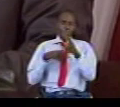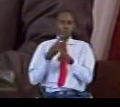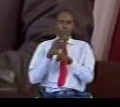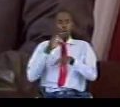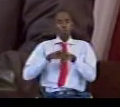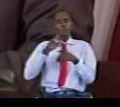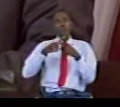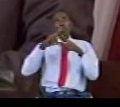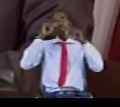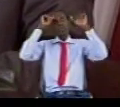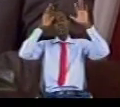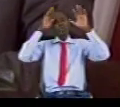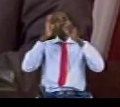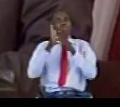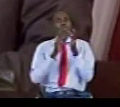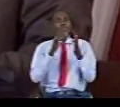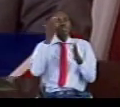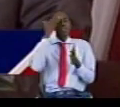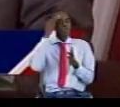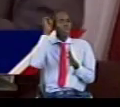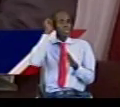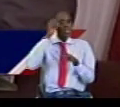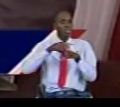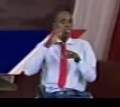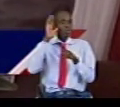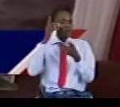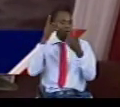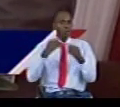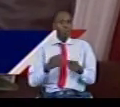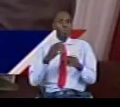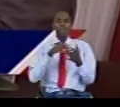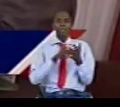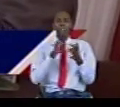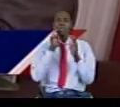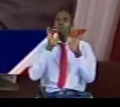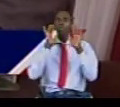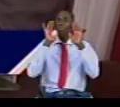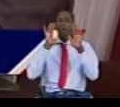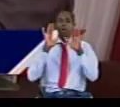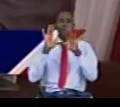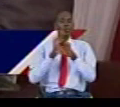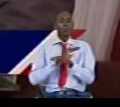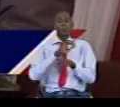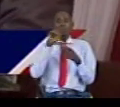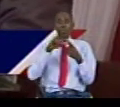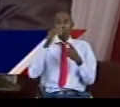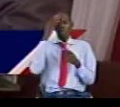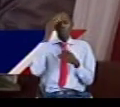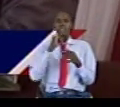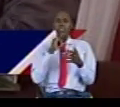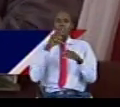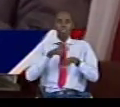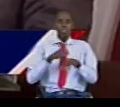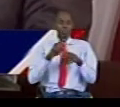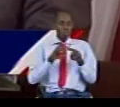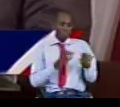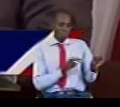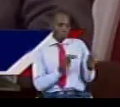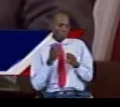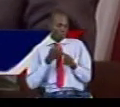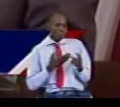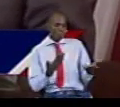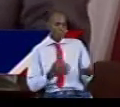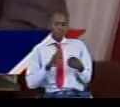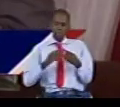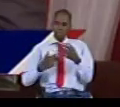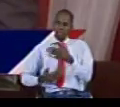his hour had come. And it's wonderful when you can tell the hour has come to leave here and then to go to the next place. He